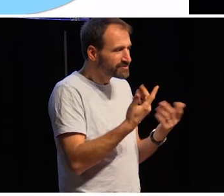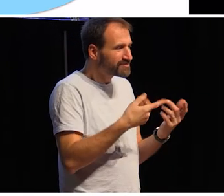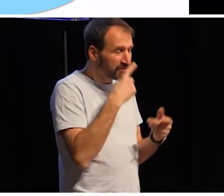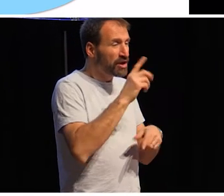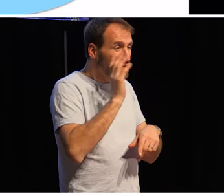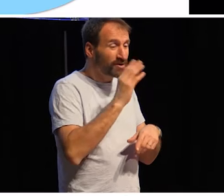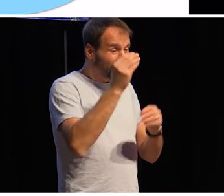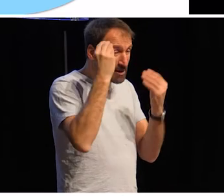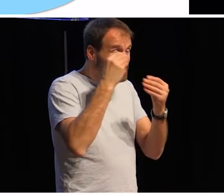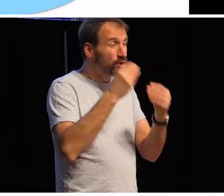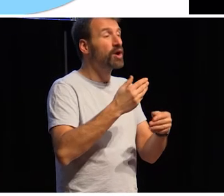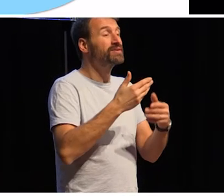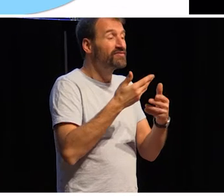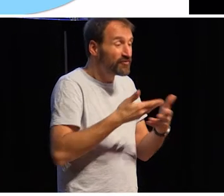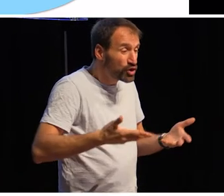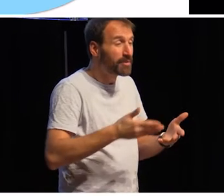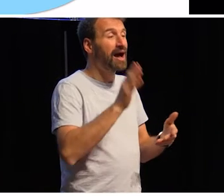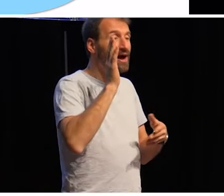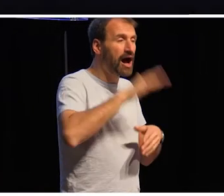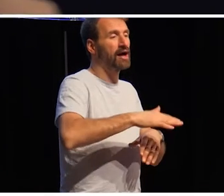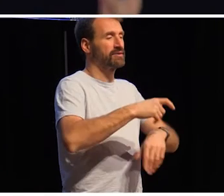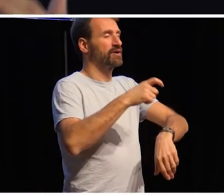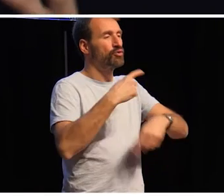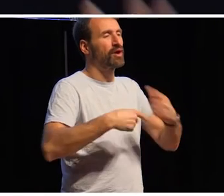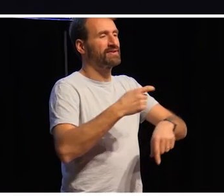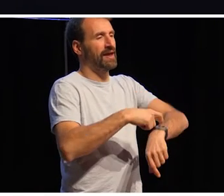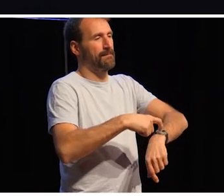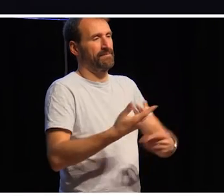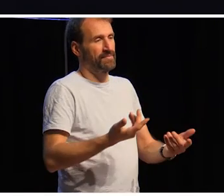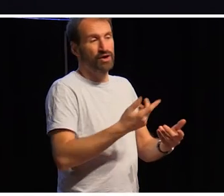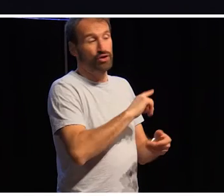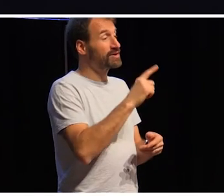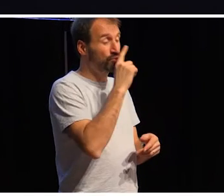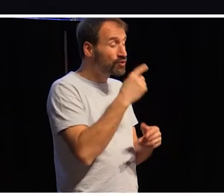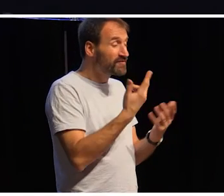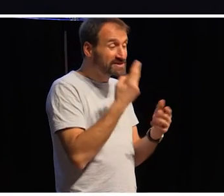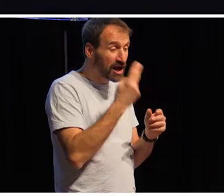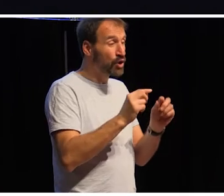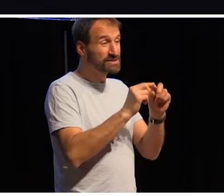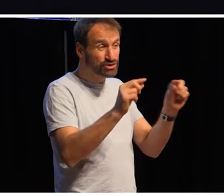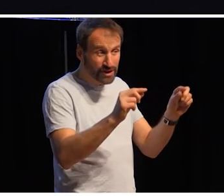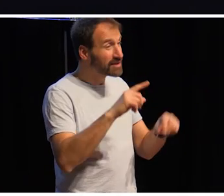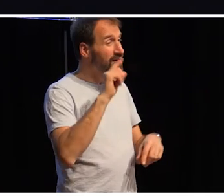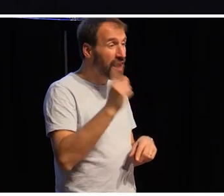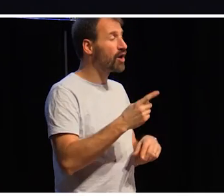not only information if something is an int or a string, but also what the actual objects look like, what properties they have.